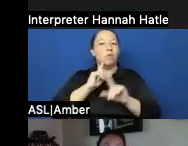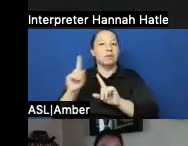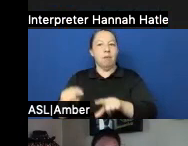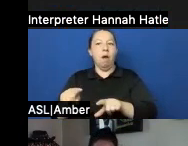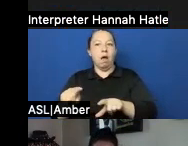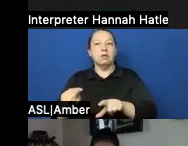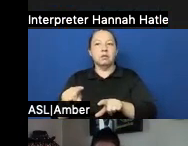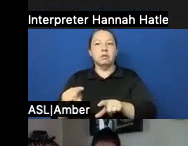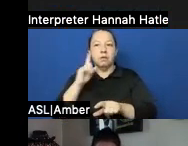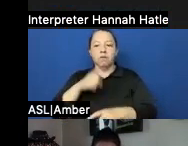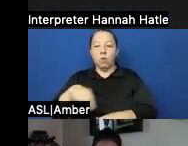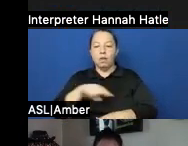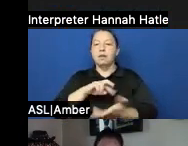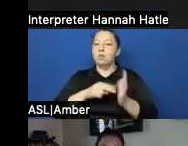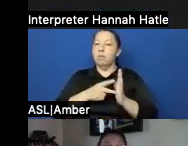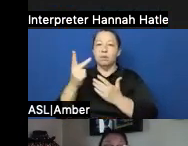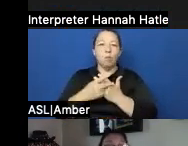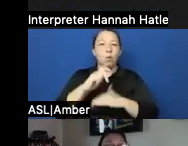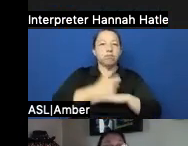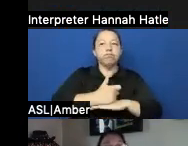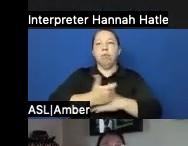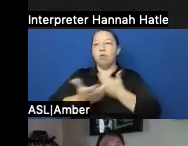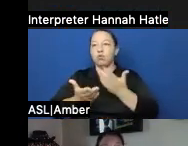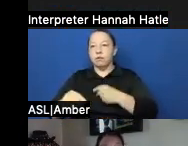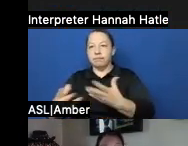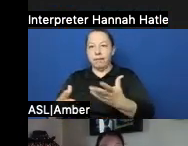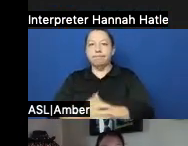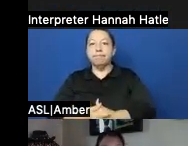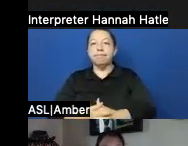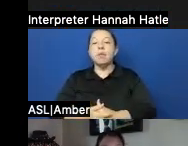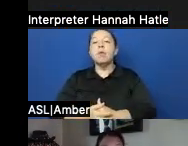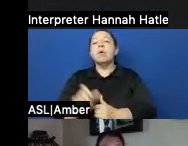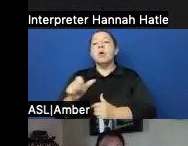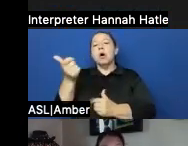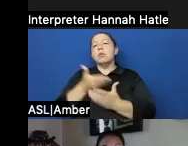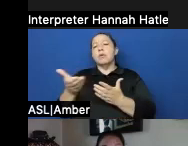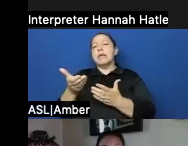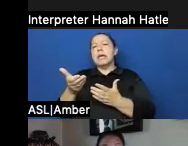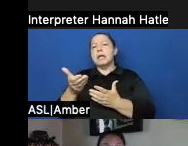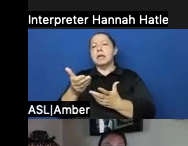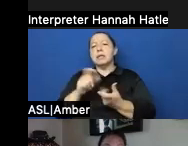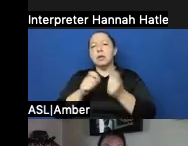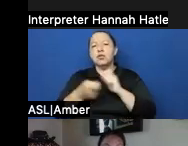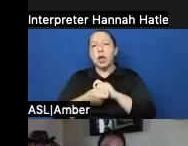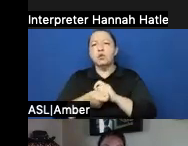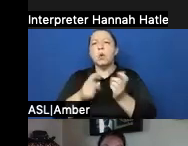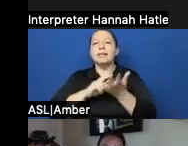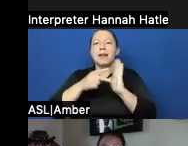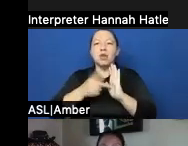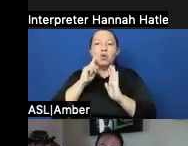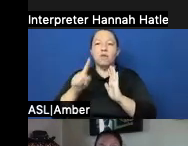and services. So one of the other things that changed is the definition of delinquent